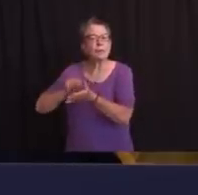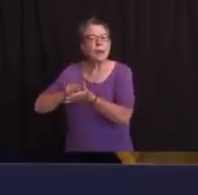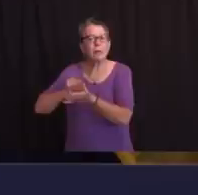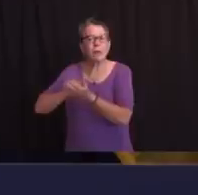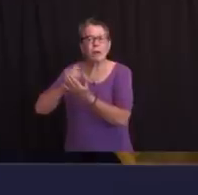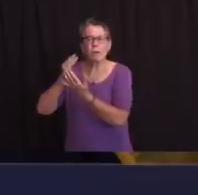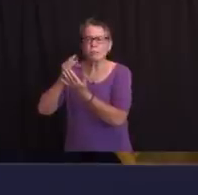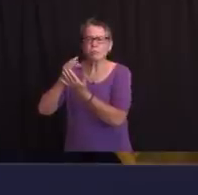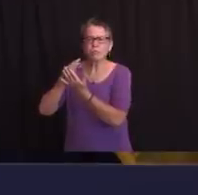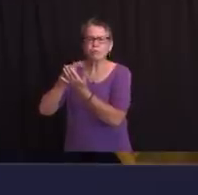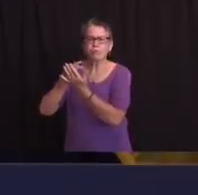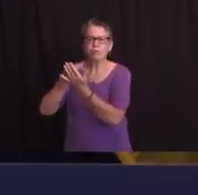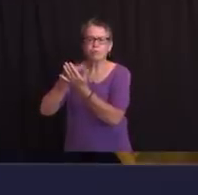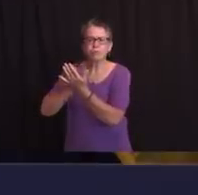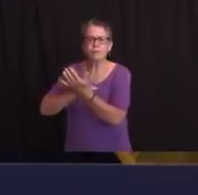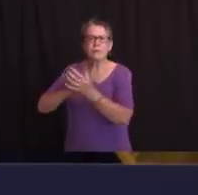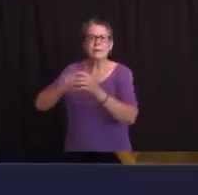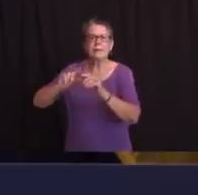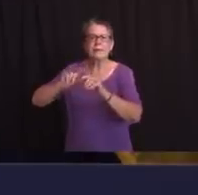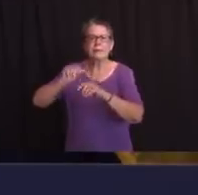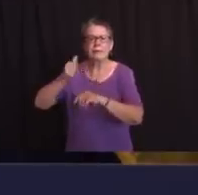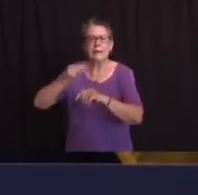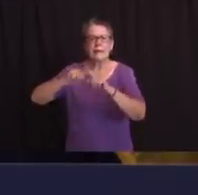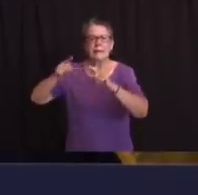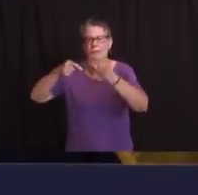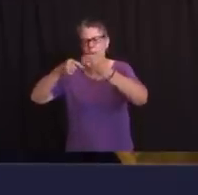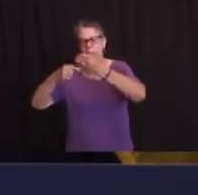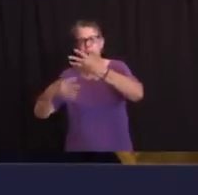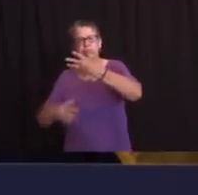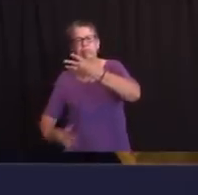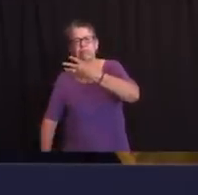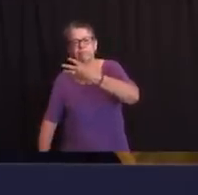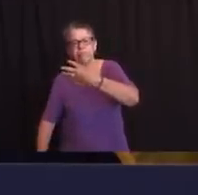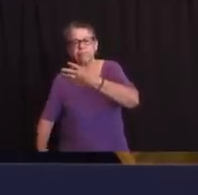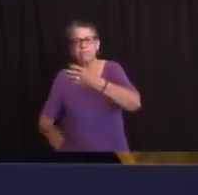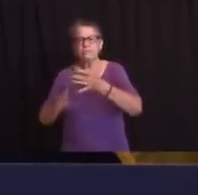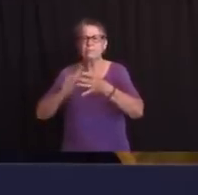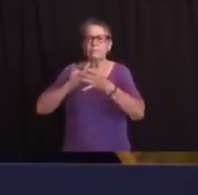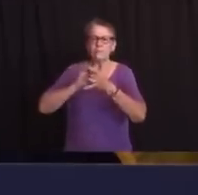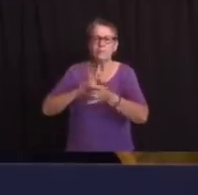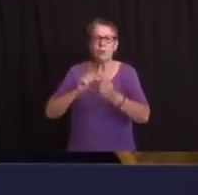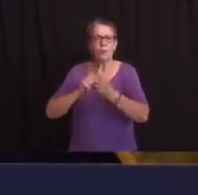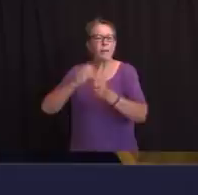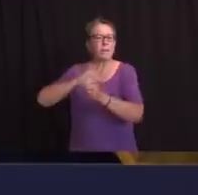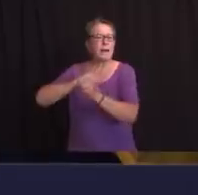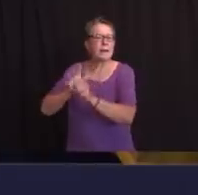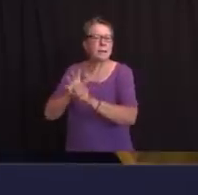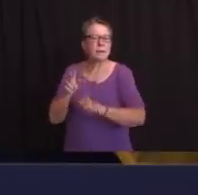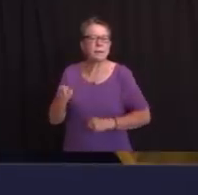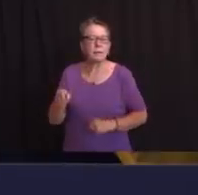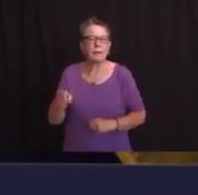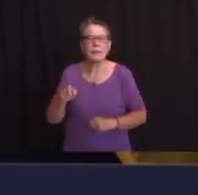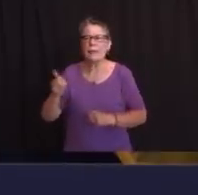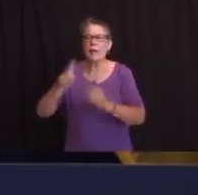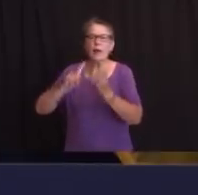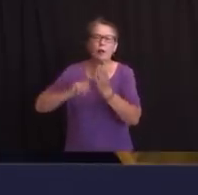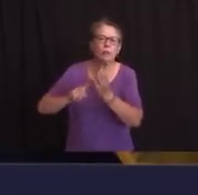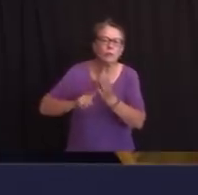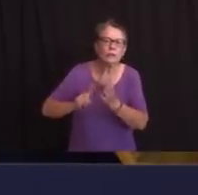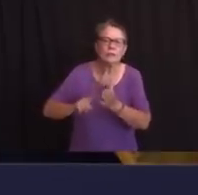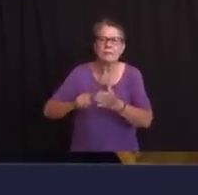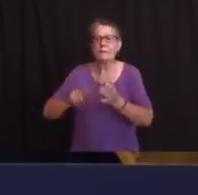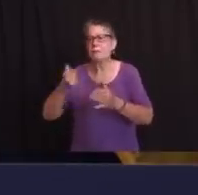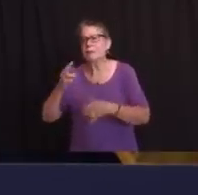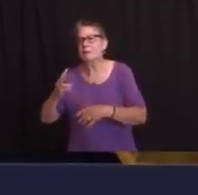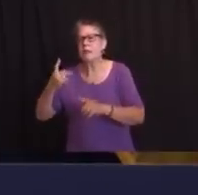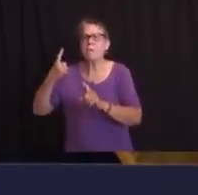different realities associated with this pandemic over the past 16 months. Everybody thought X